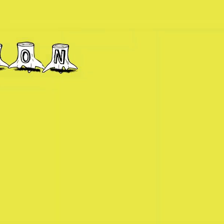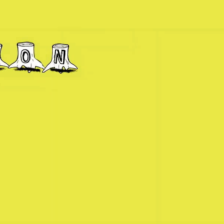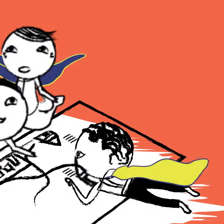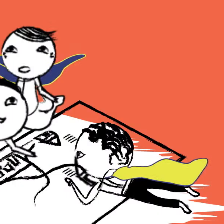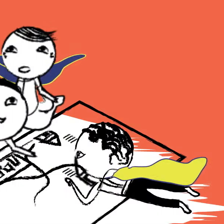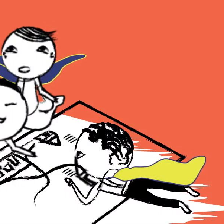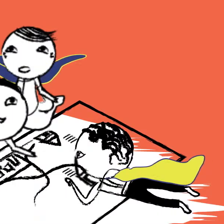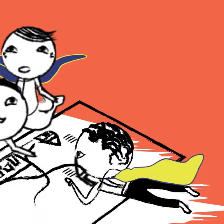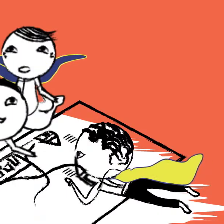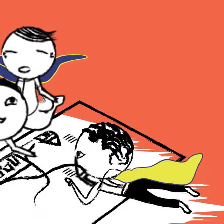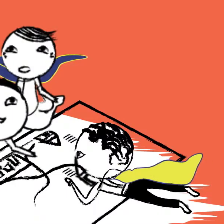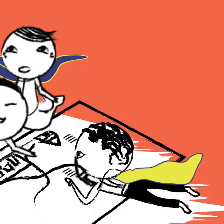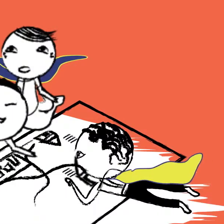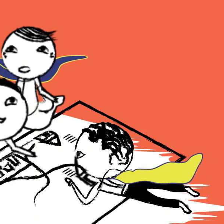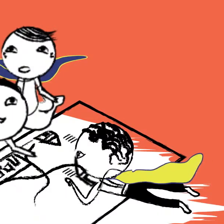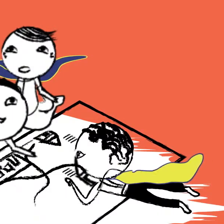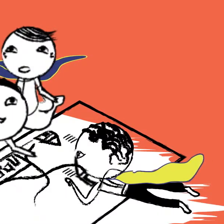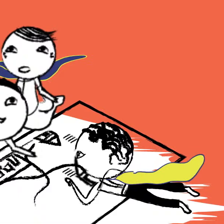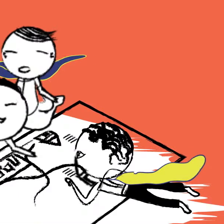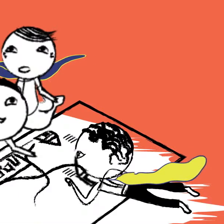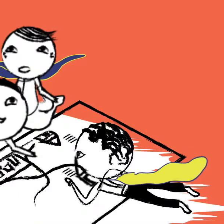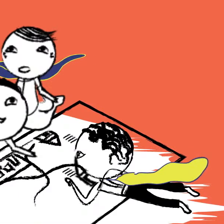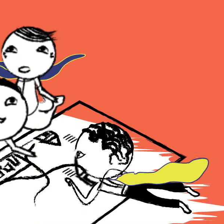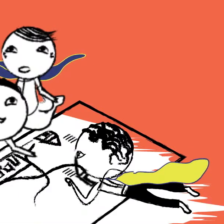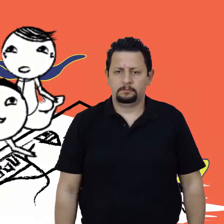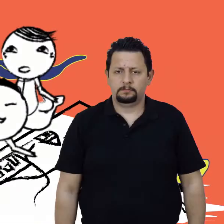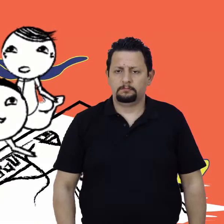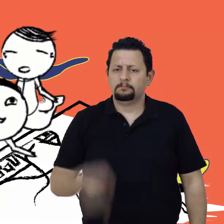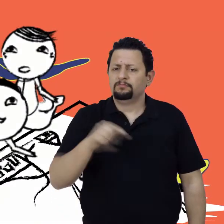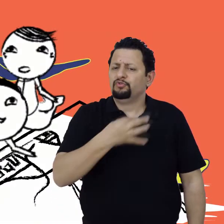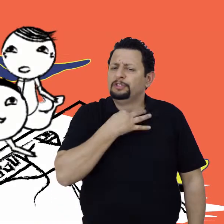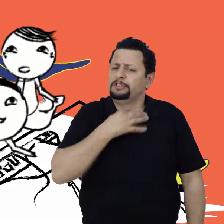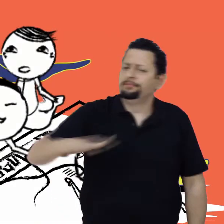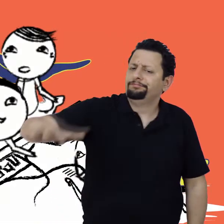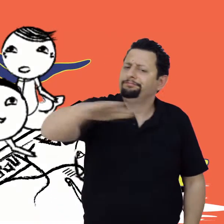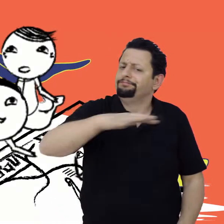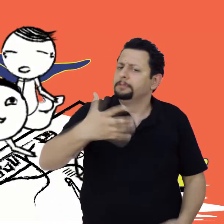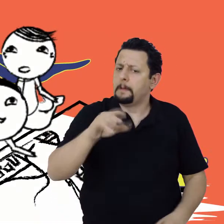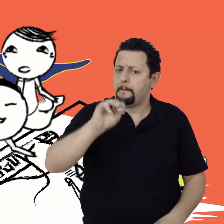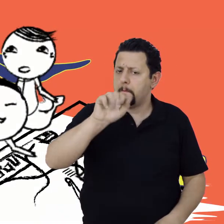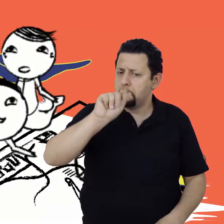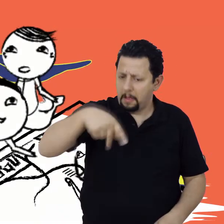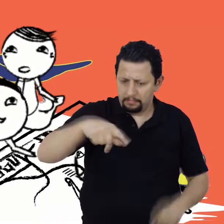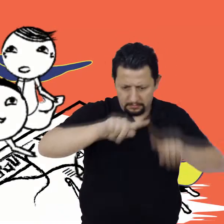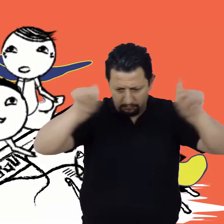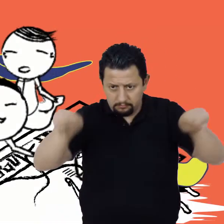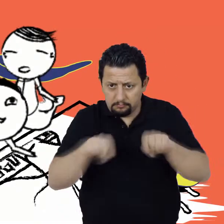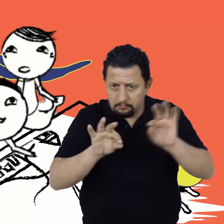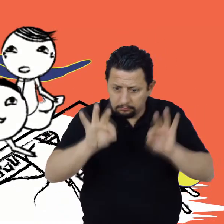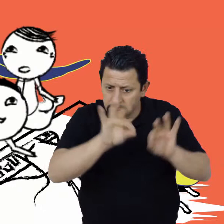Game. Exercise 6. 1. Draw risk maps to spot